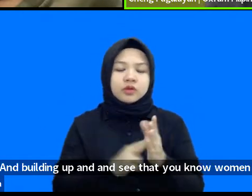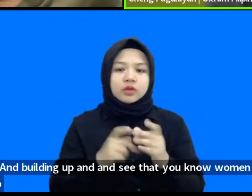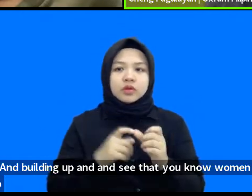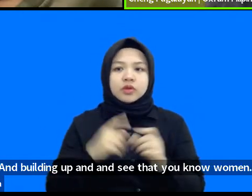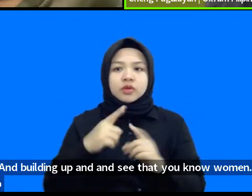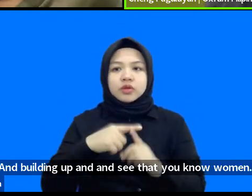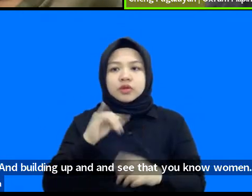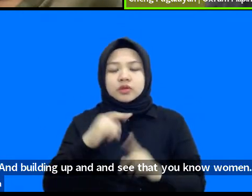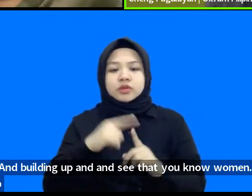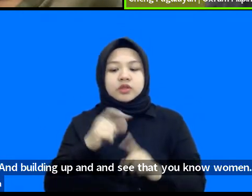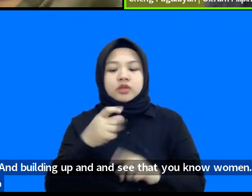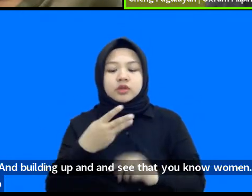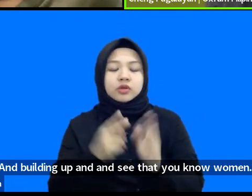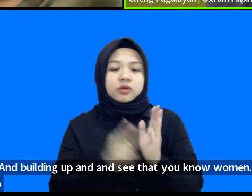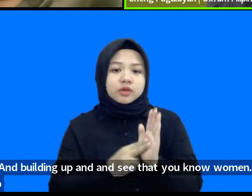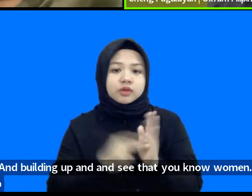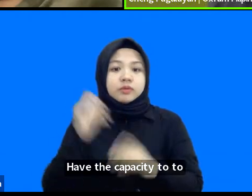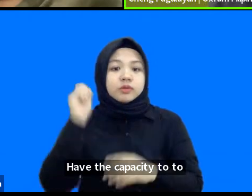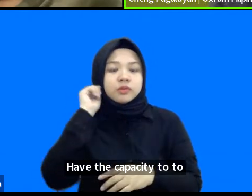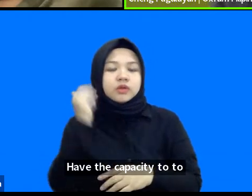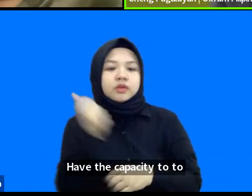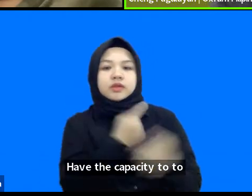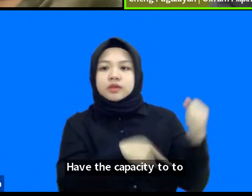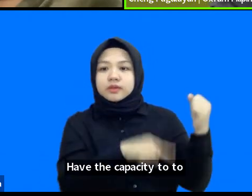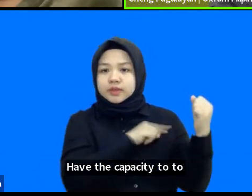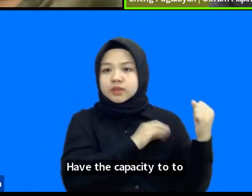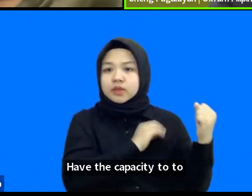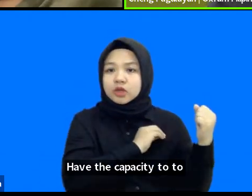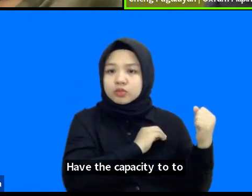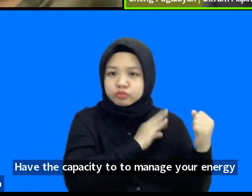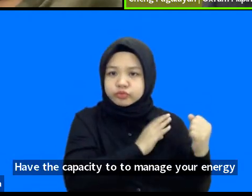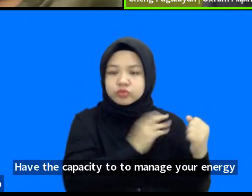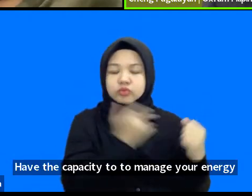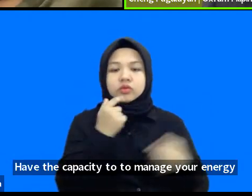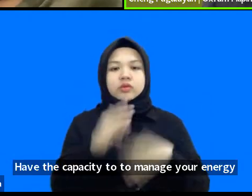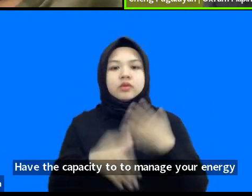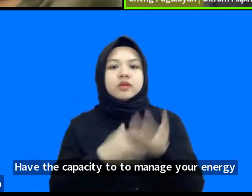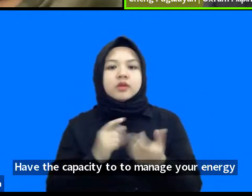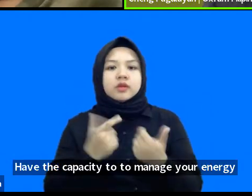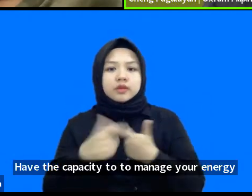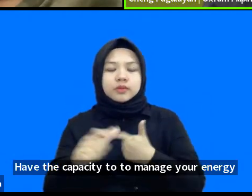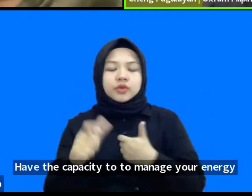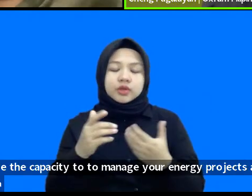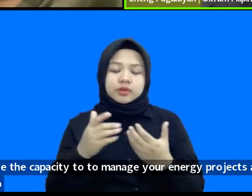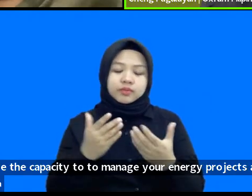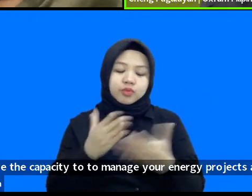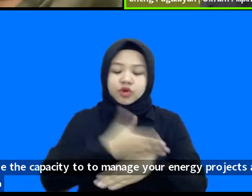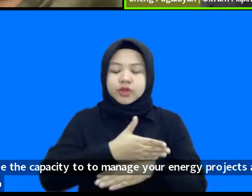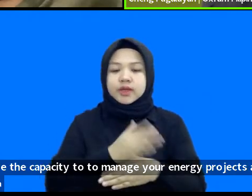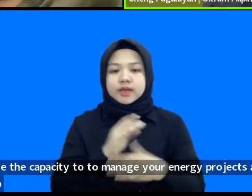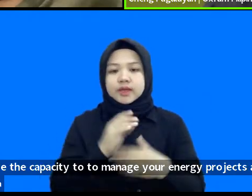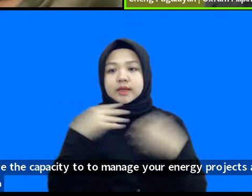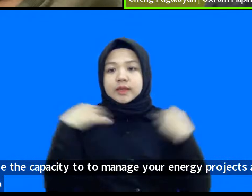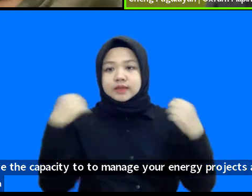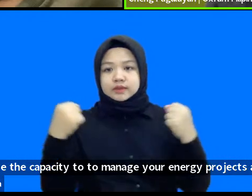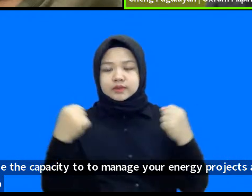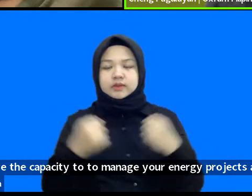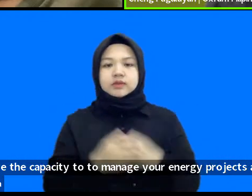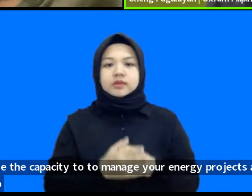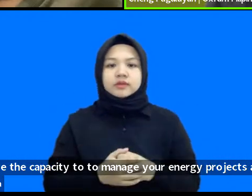to manage energy projects. And of course it connects to the sustainability aspect that we're now asking.